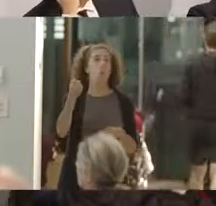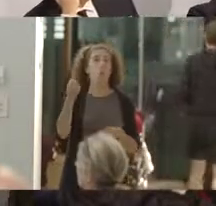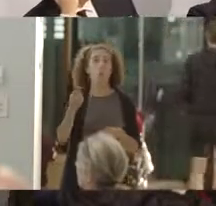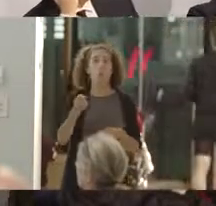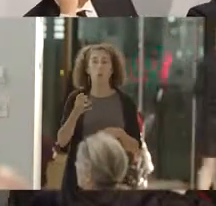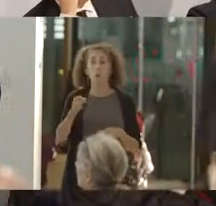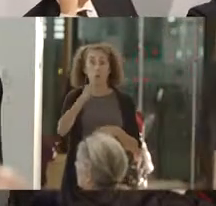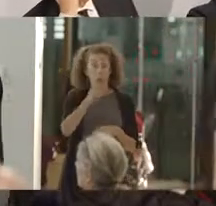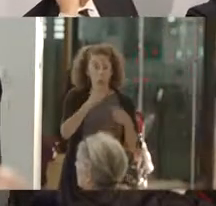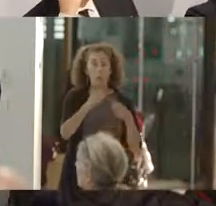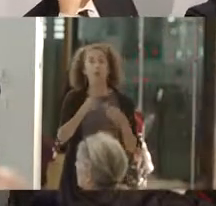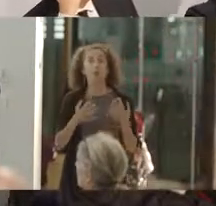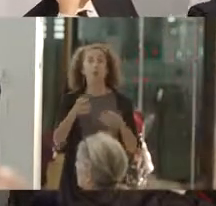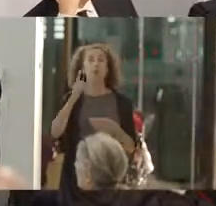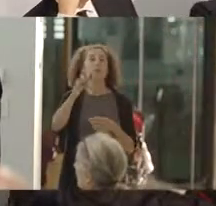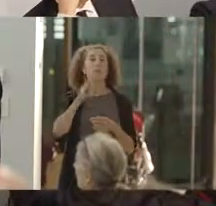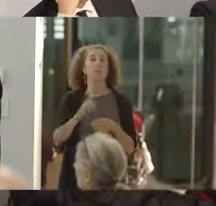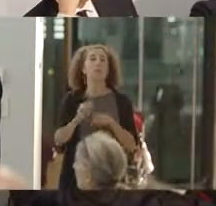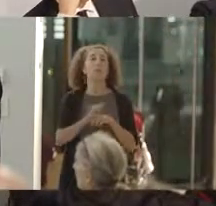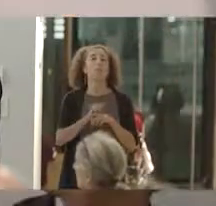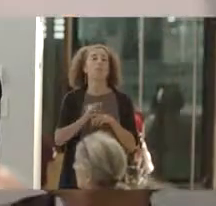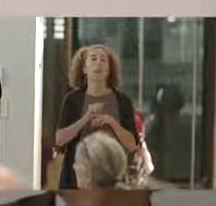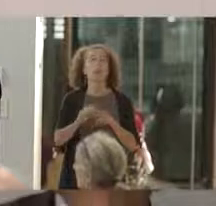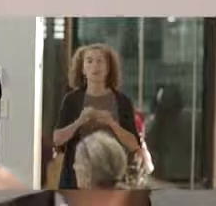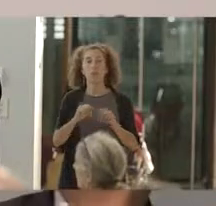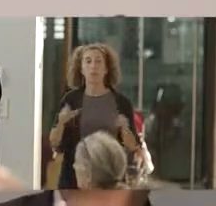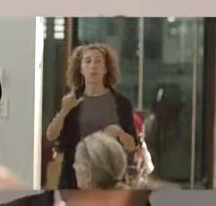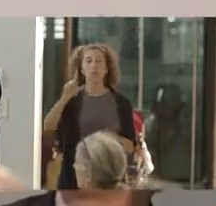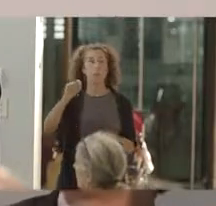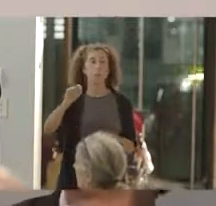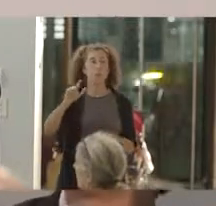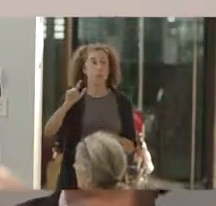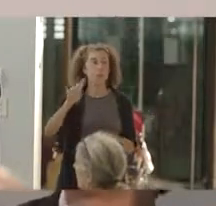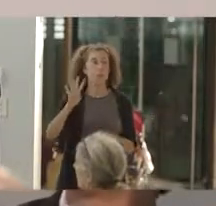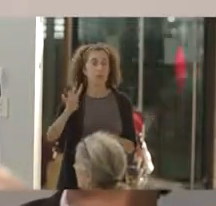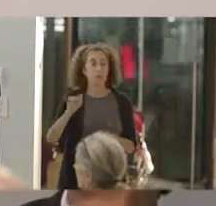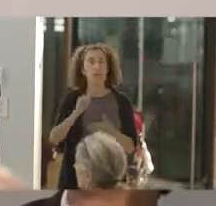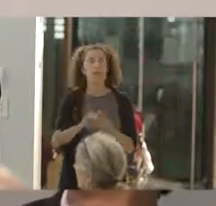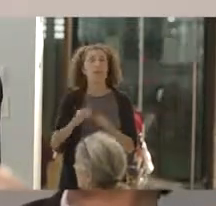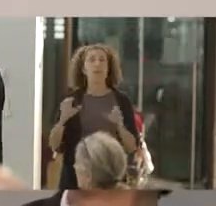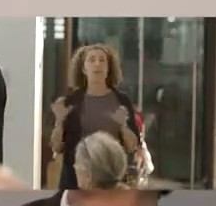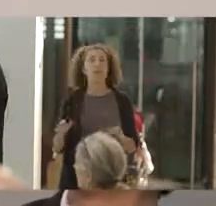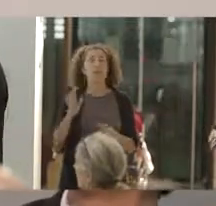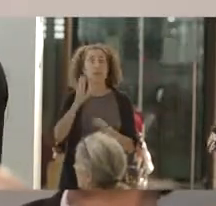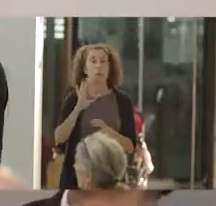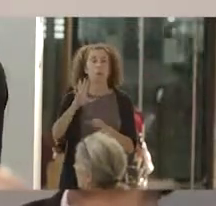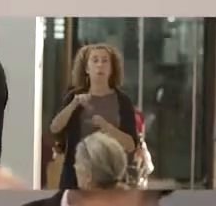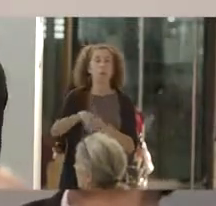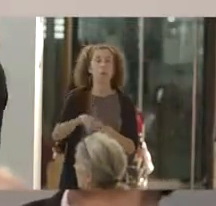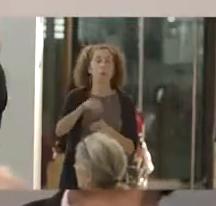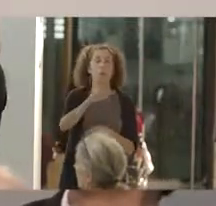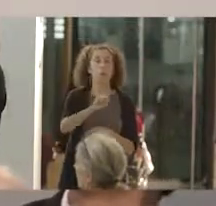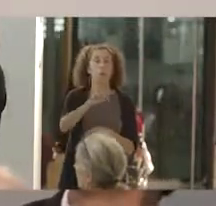we're awaiting the exercise that's going to be released in 2024. The exercise is going to incorporate Superstorm Sandy's data